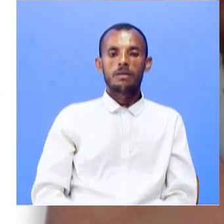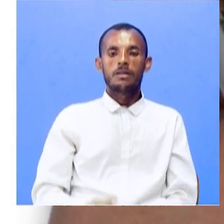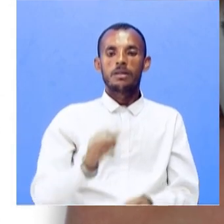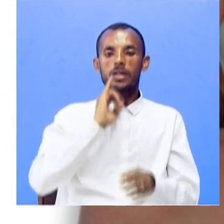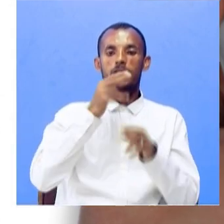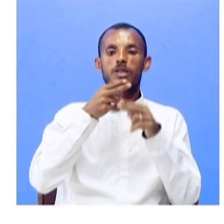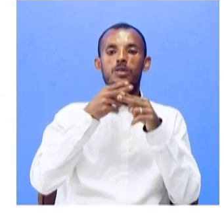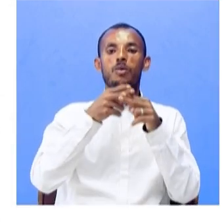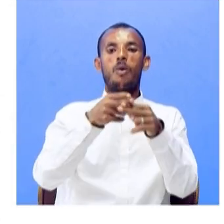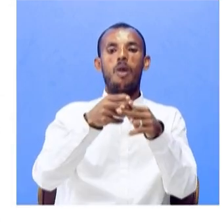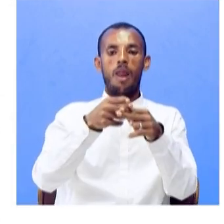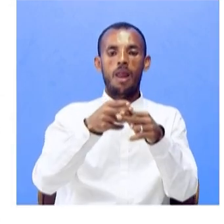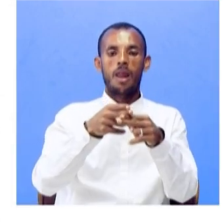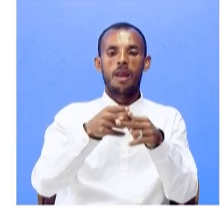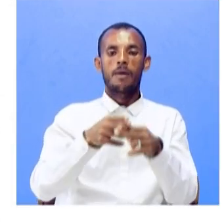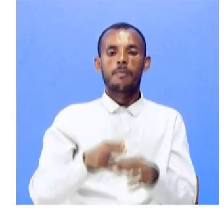is called